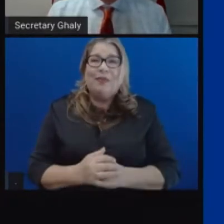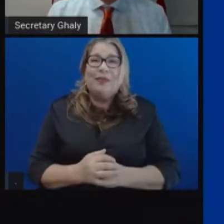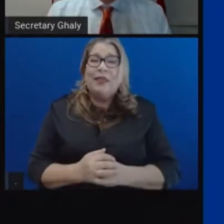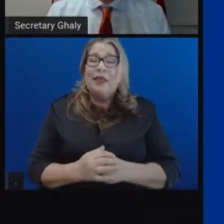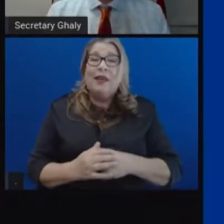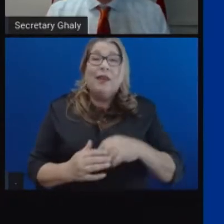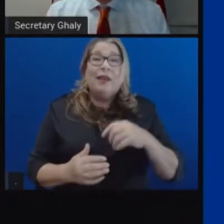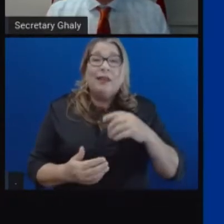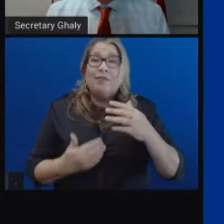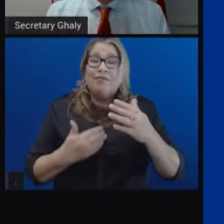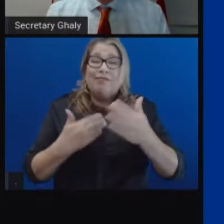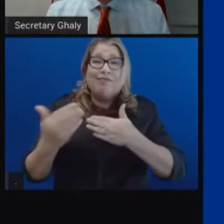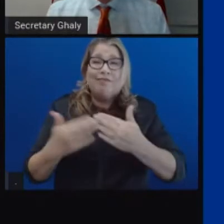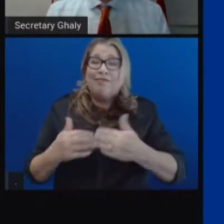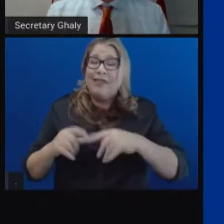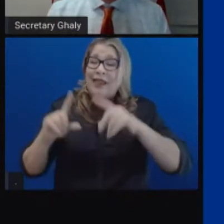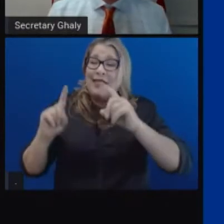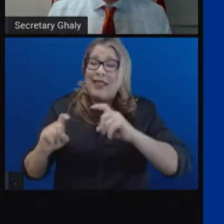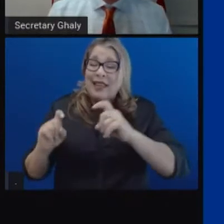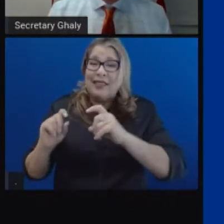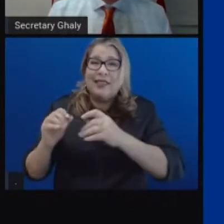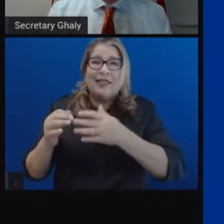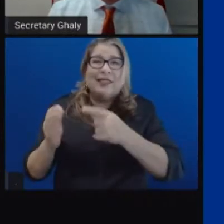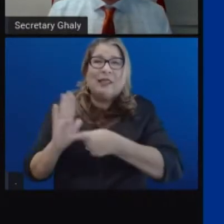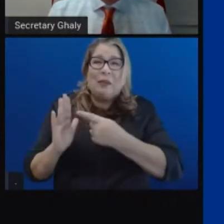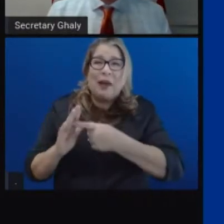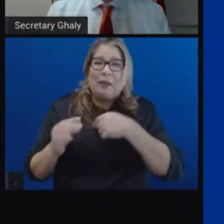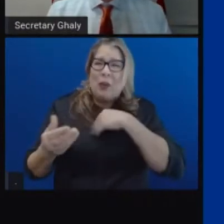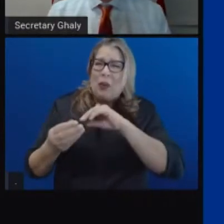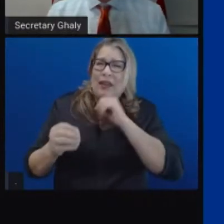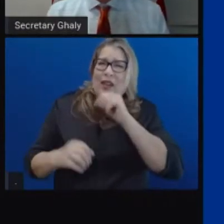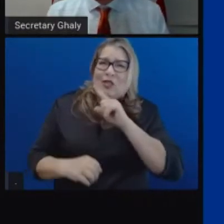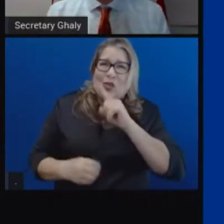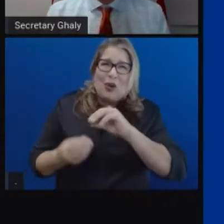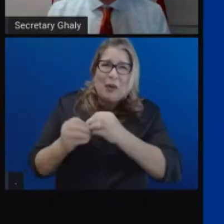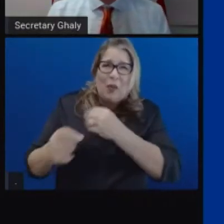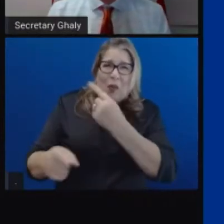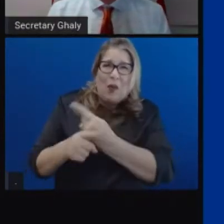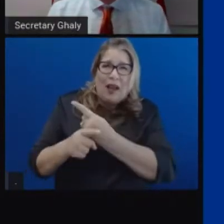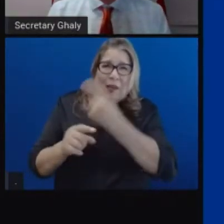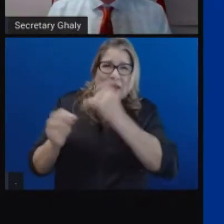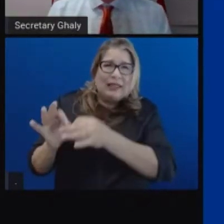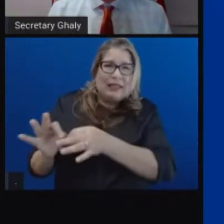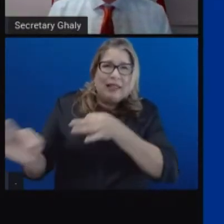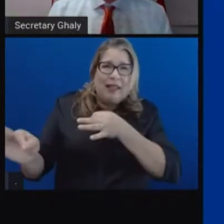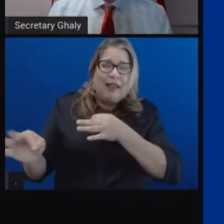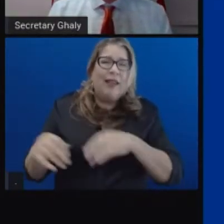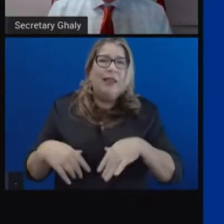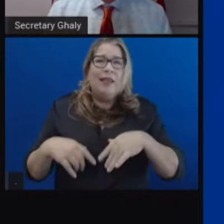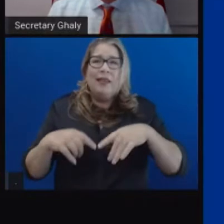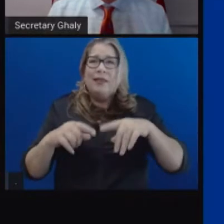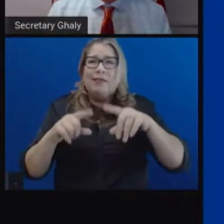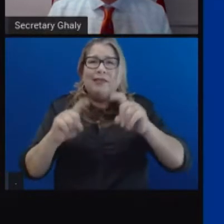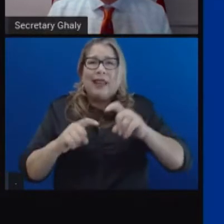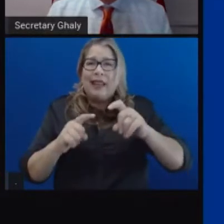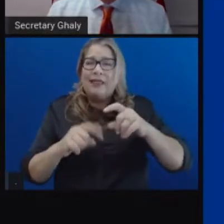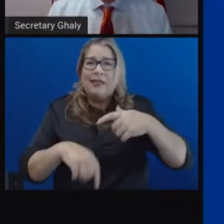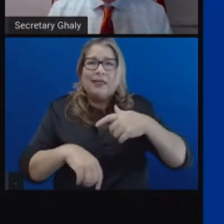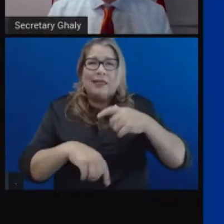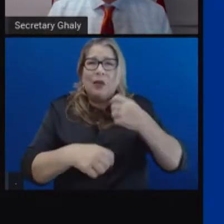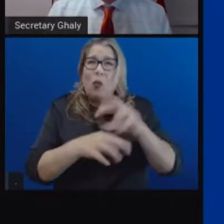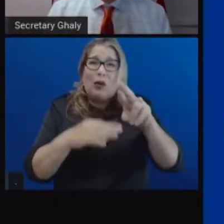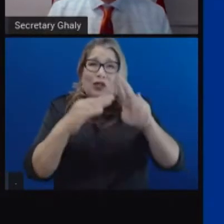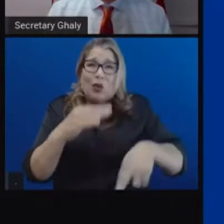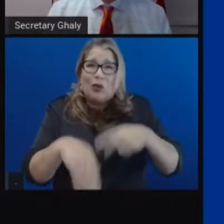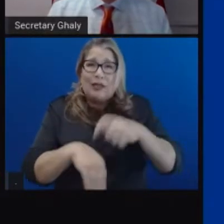when testing might be delayed, we might be concerned that the test turnaround time is slowed. None of that exists now, but